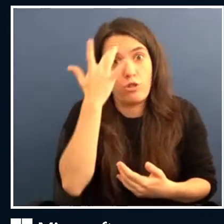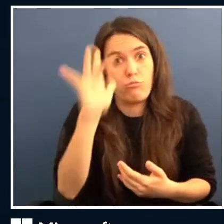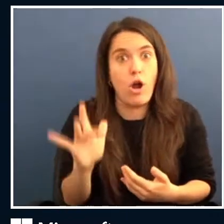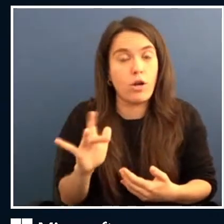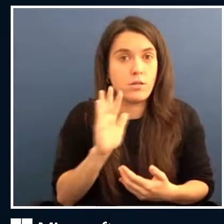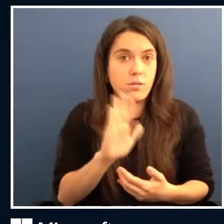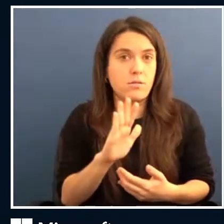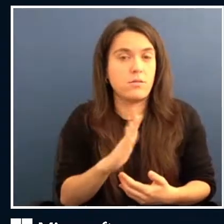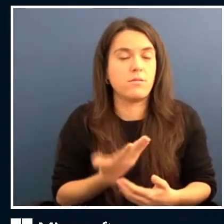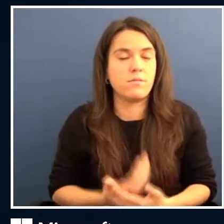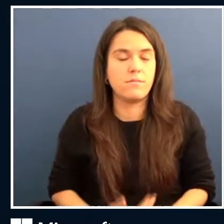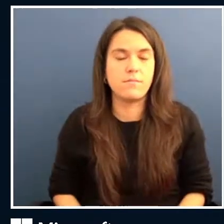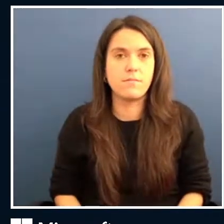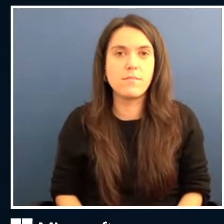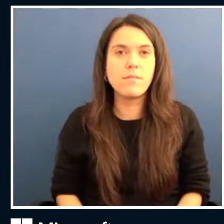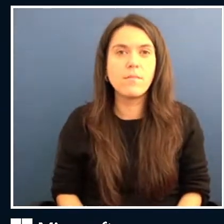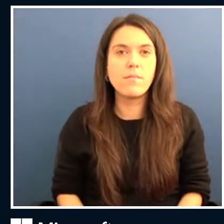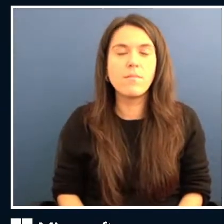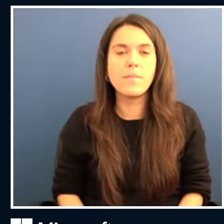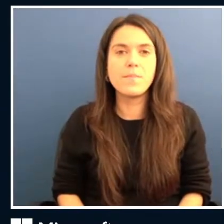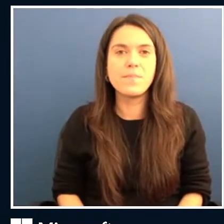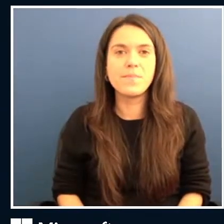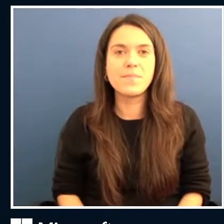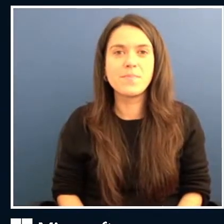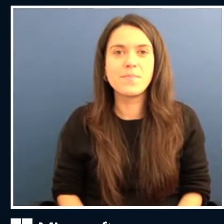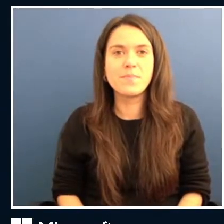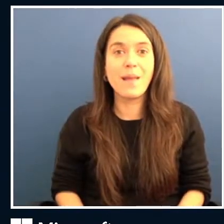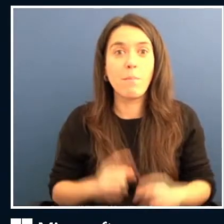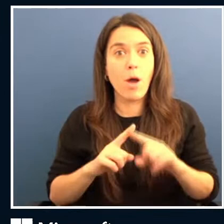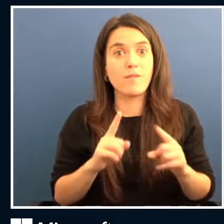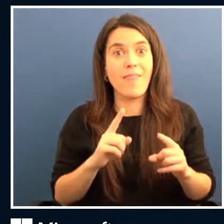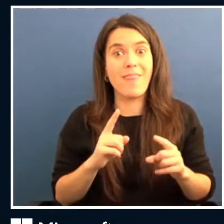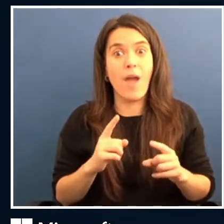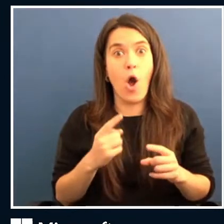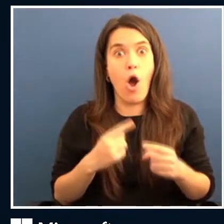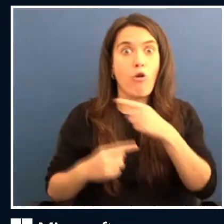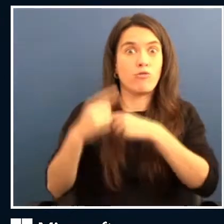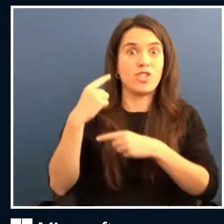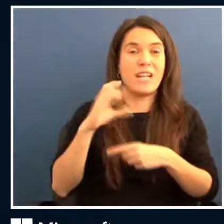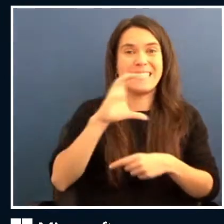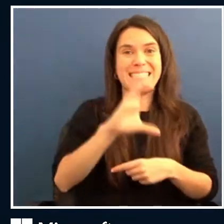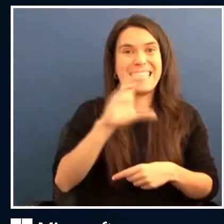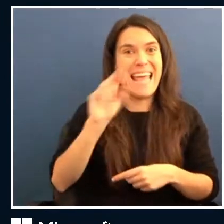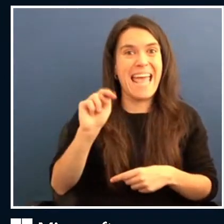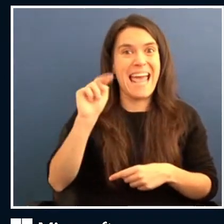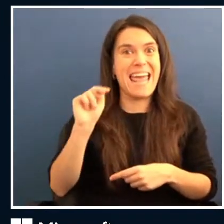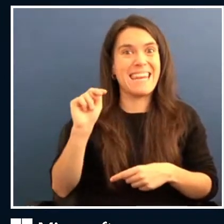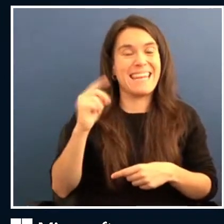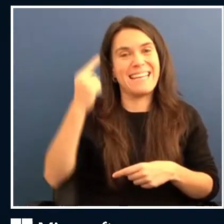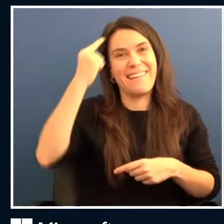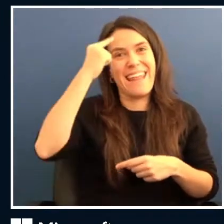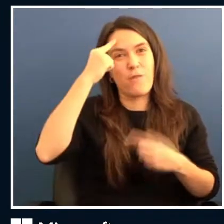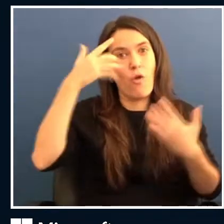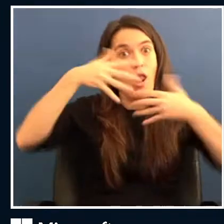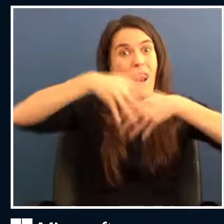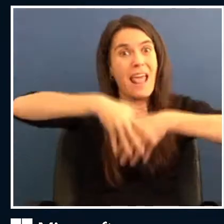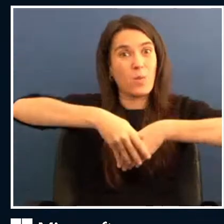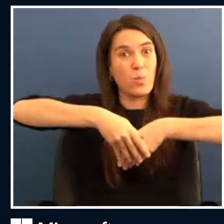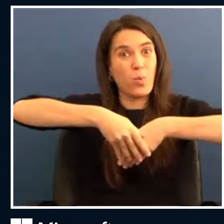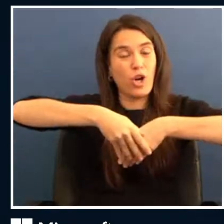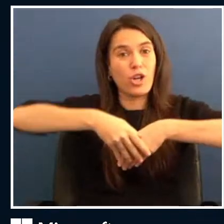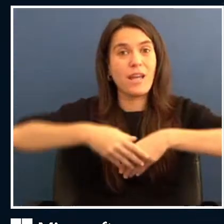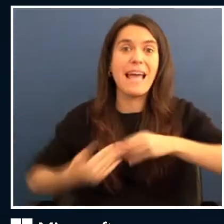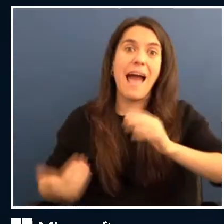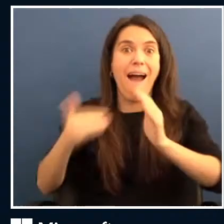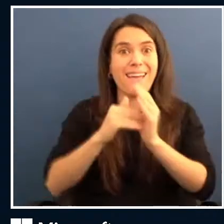not like the original neural network, the CNN, is not being retrained fully with custom vision. So it